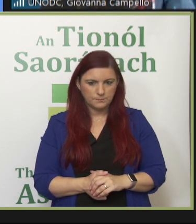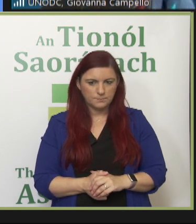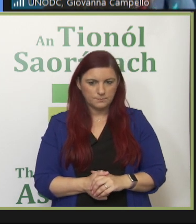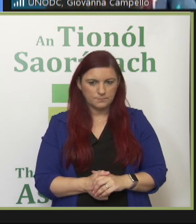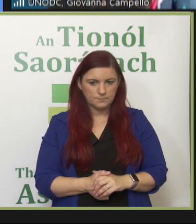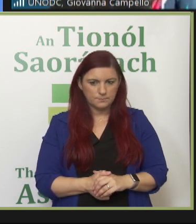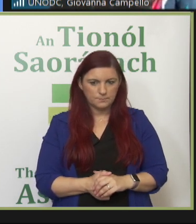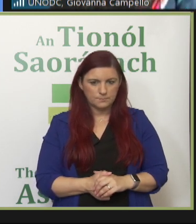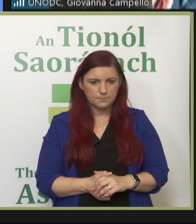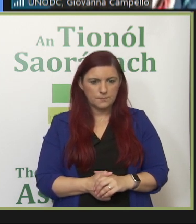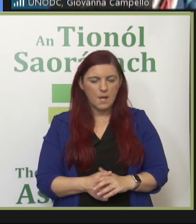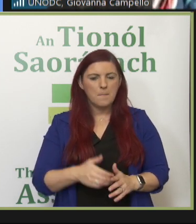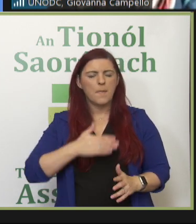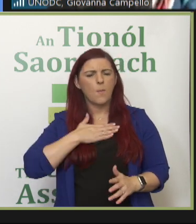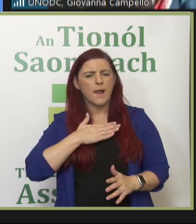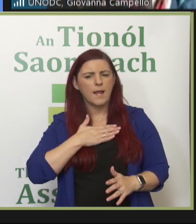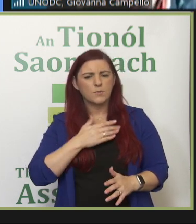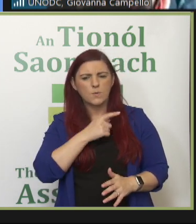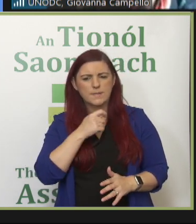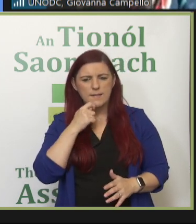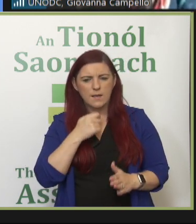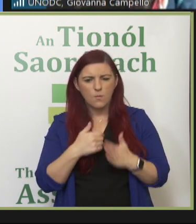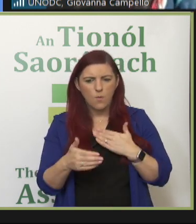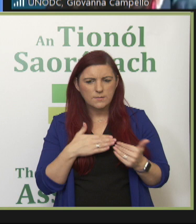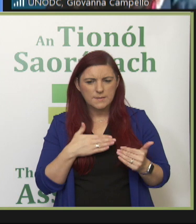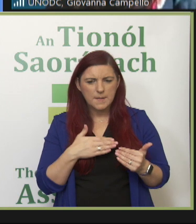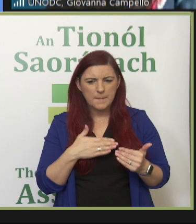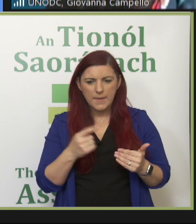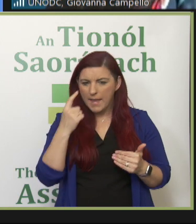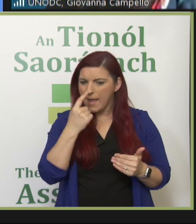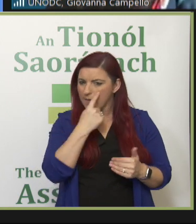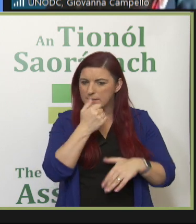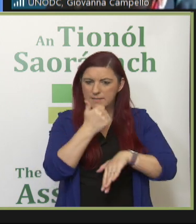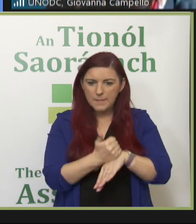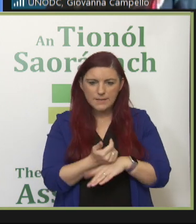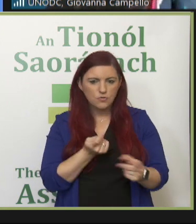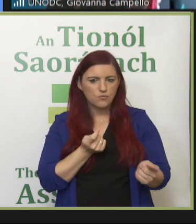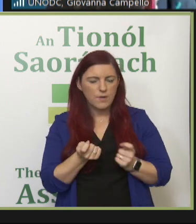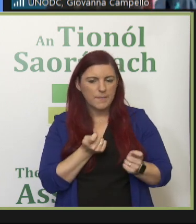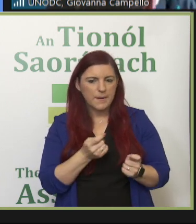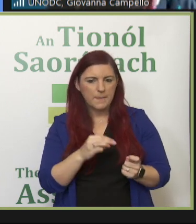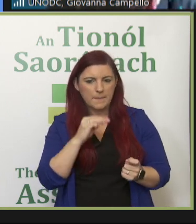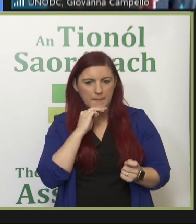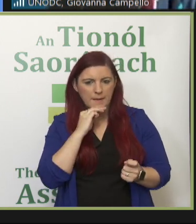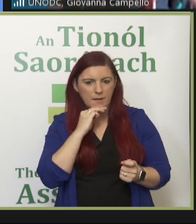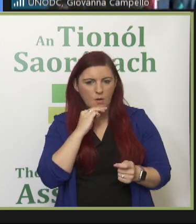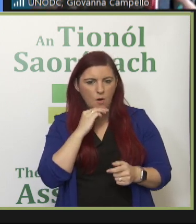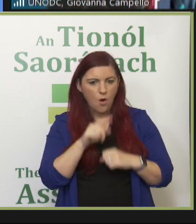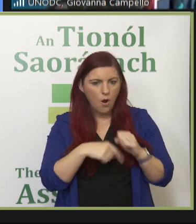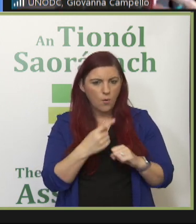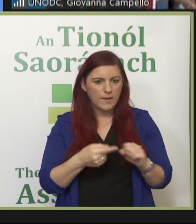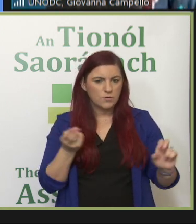to underline is that evidence-based treatment does not only decrease drug use,